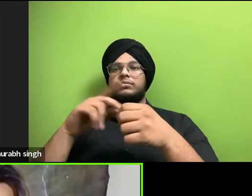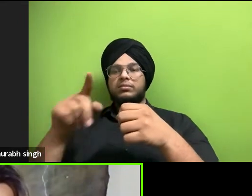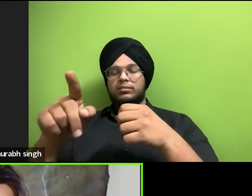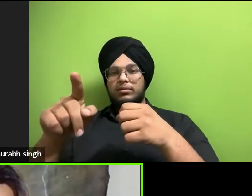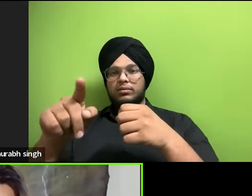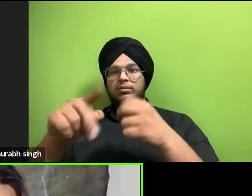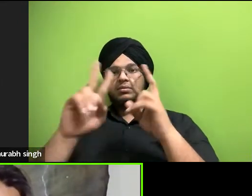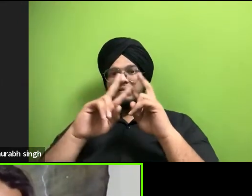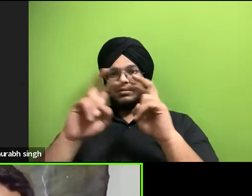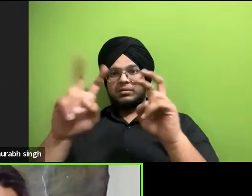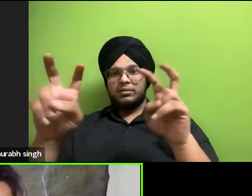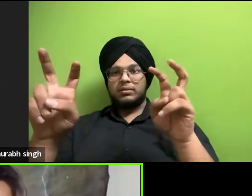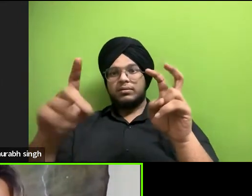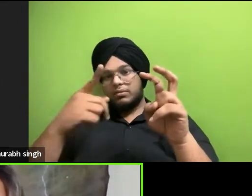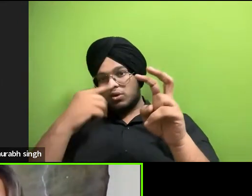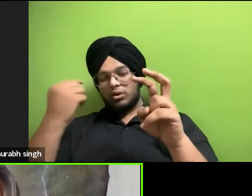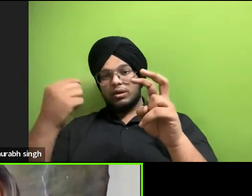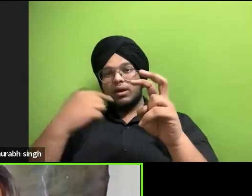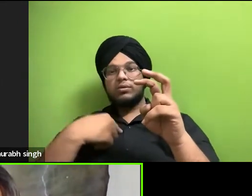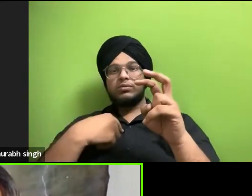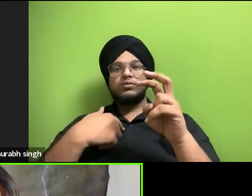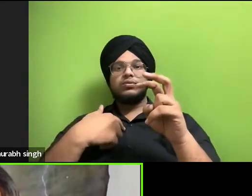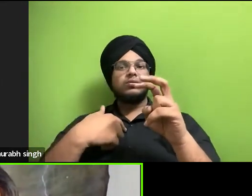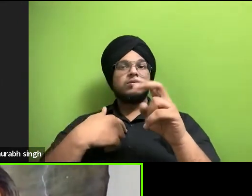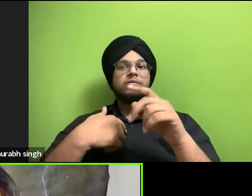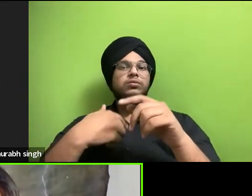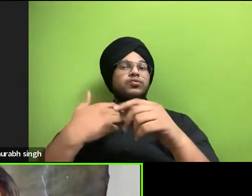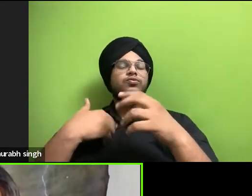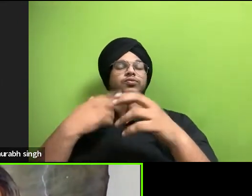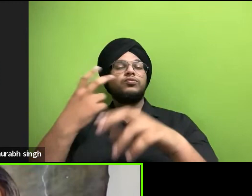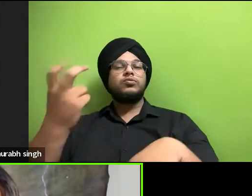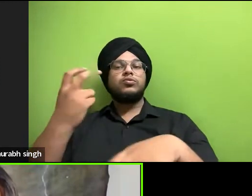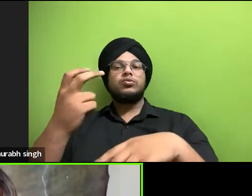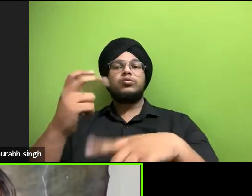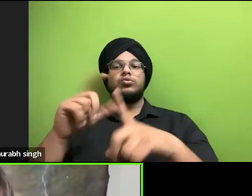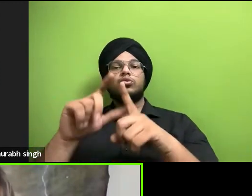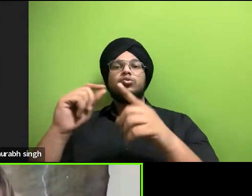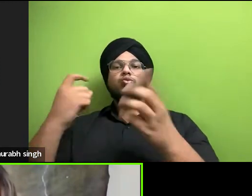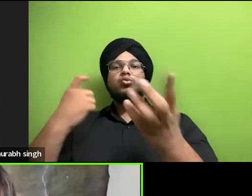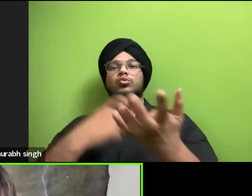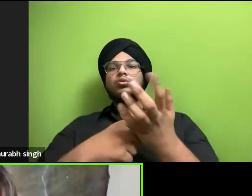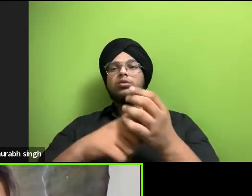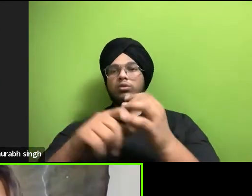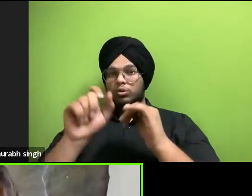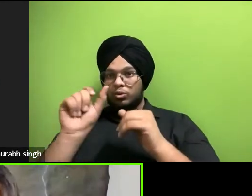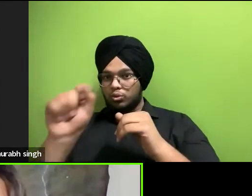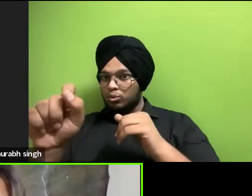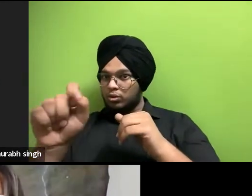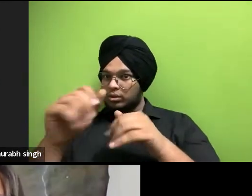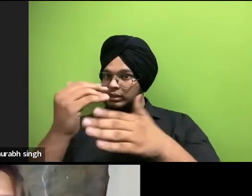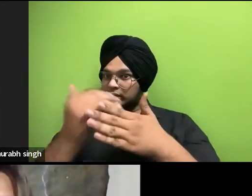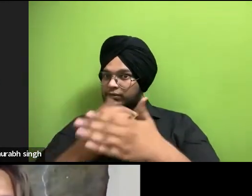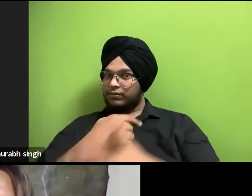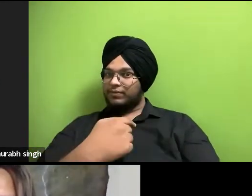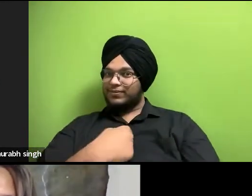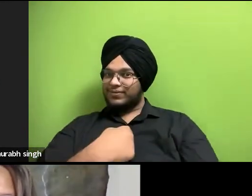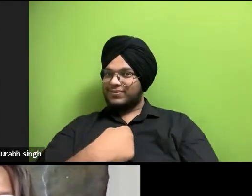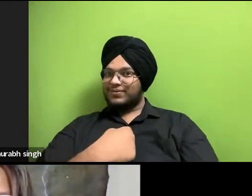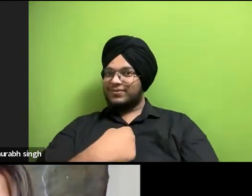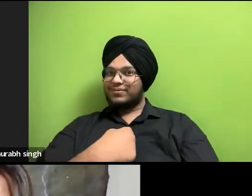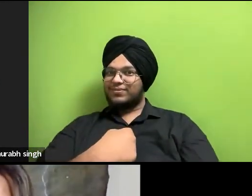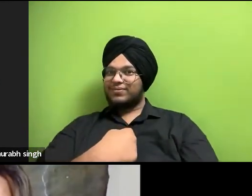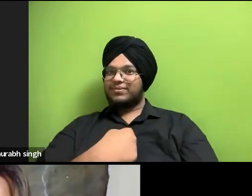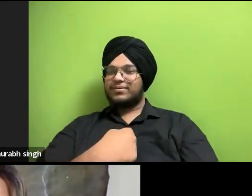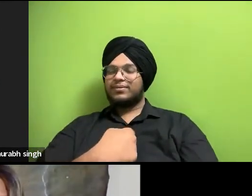researcher, because I just knocked on the door of Queensland Art Gallery and said, you need me. This is exactly what I want to